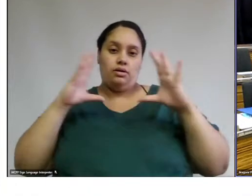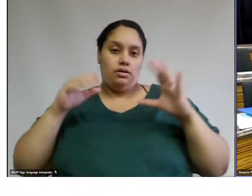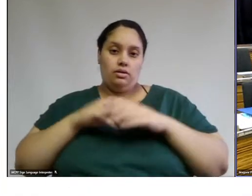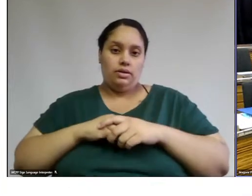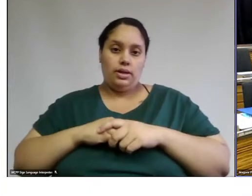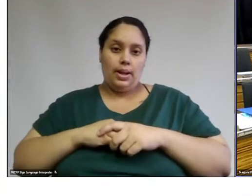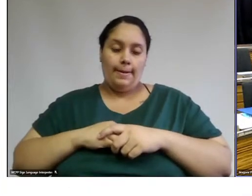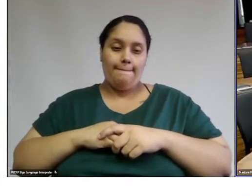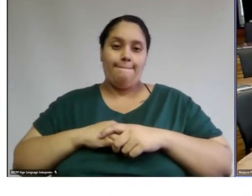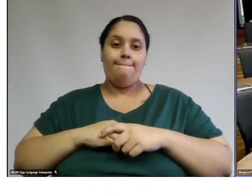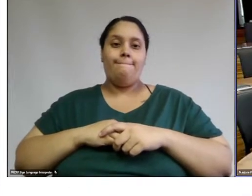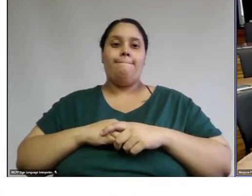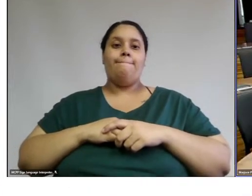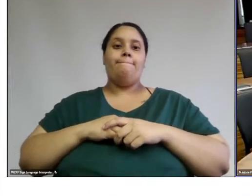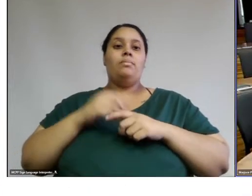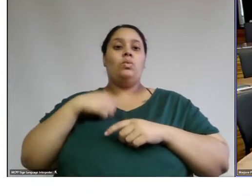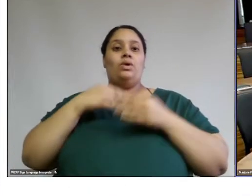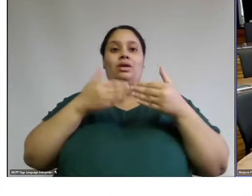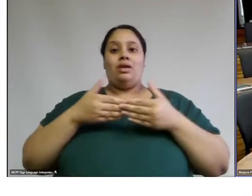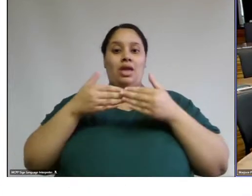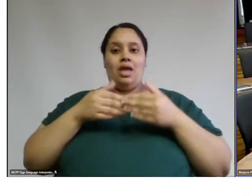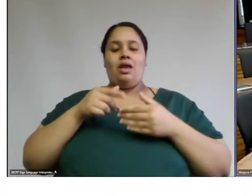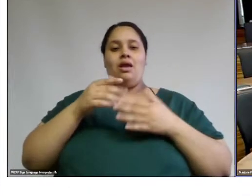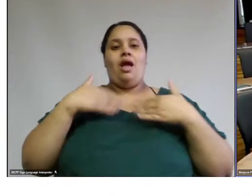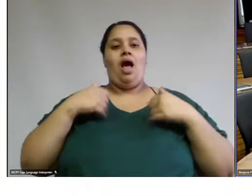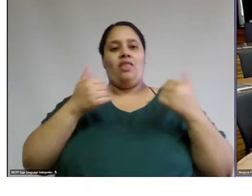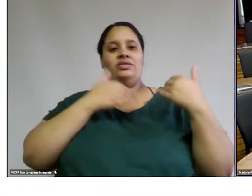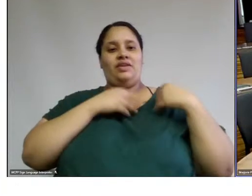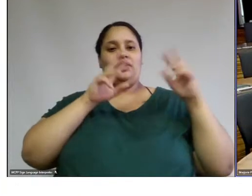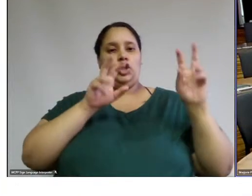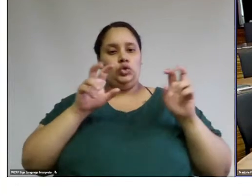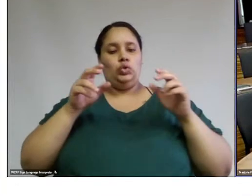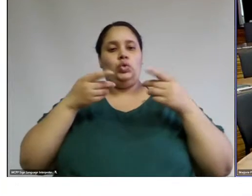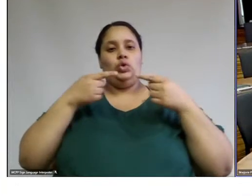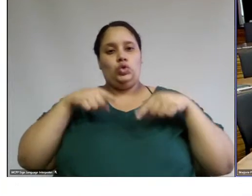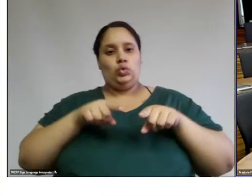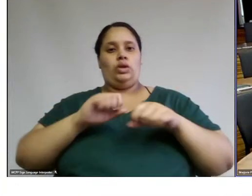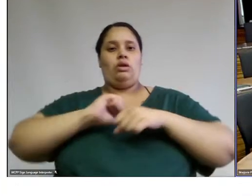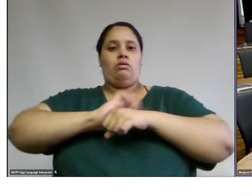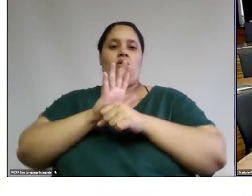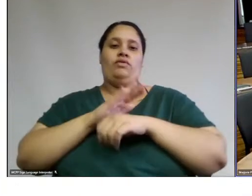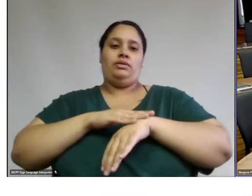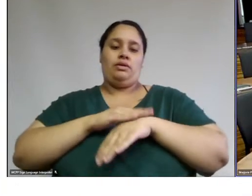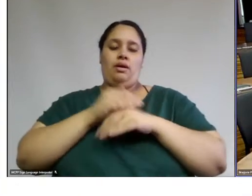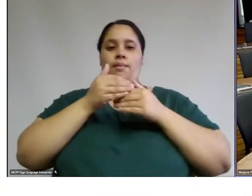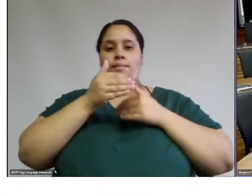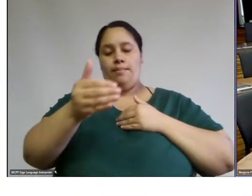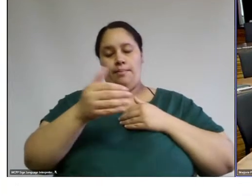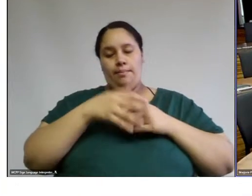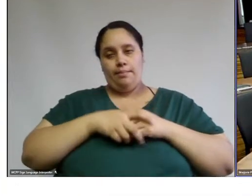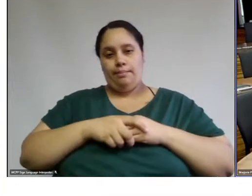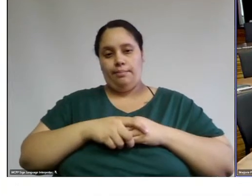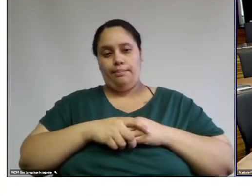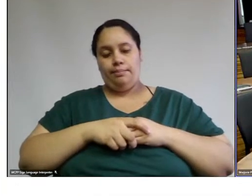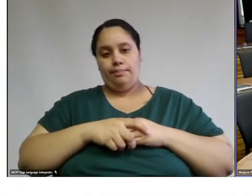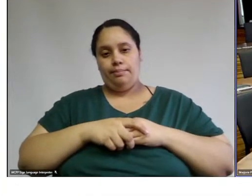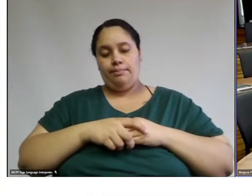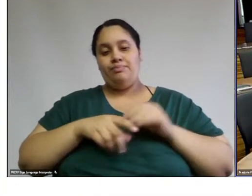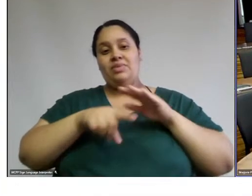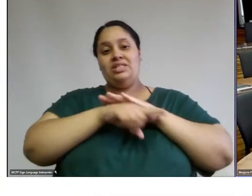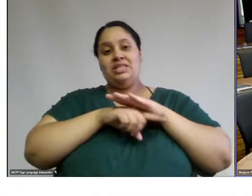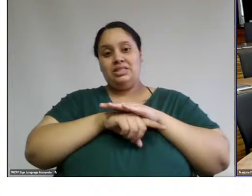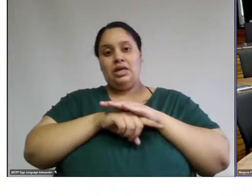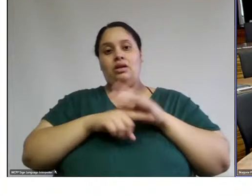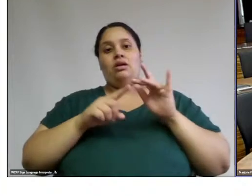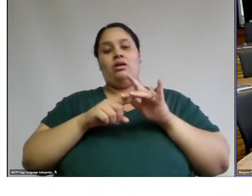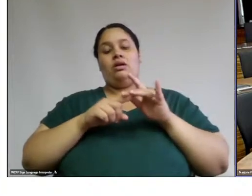to take care of those health and safety issues during the COVID period at head office, districts, and at school level as